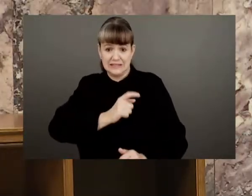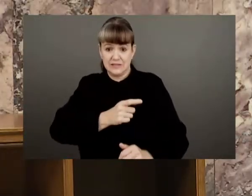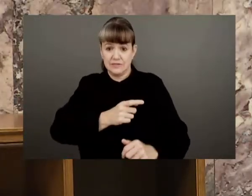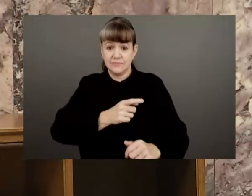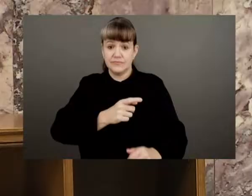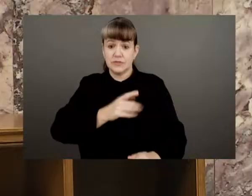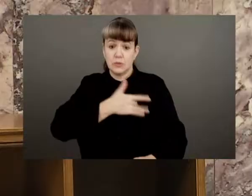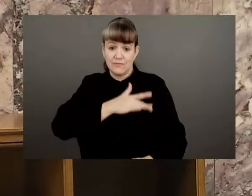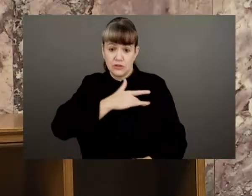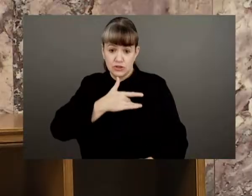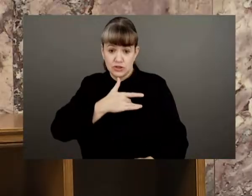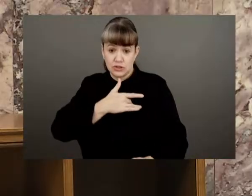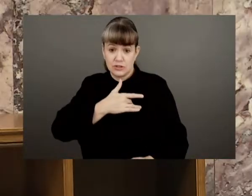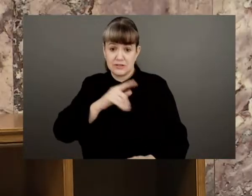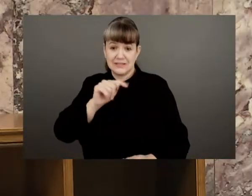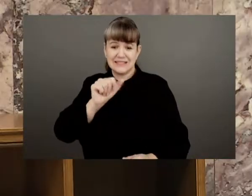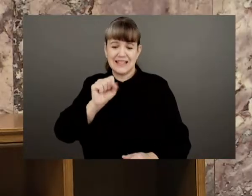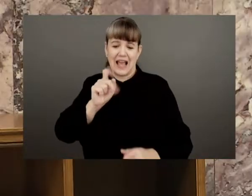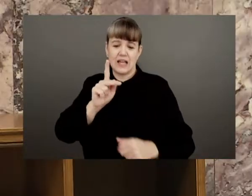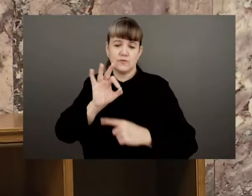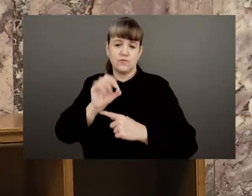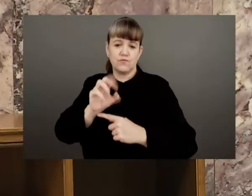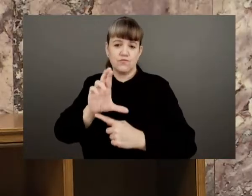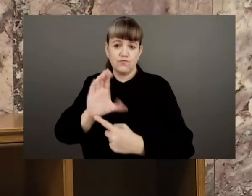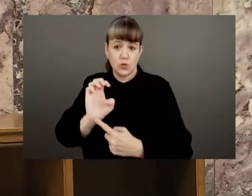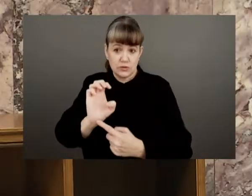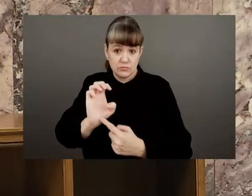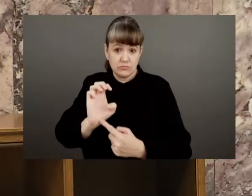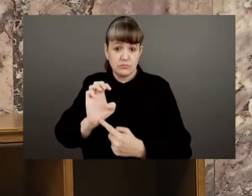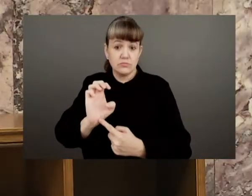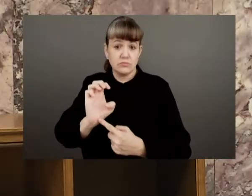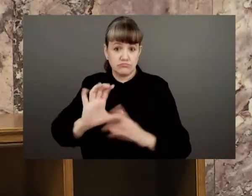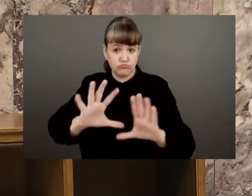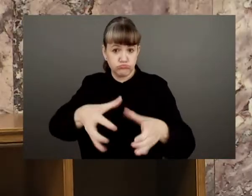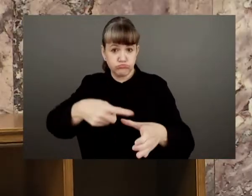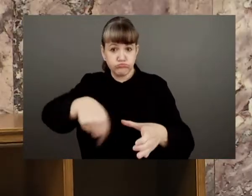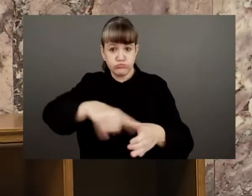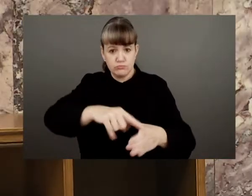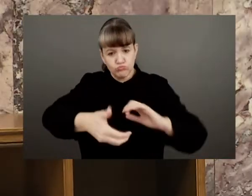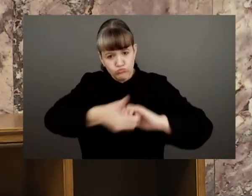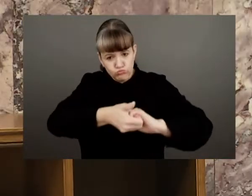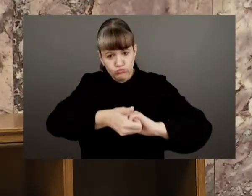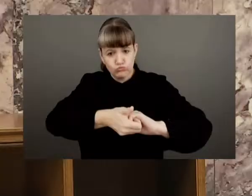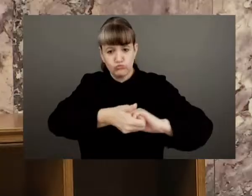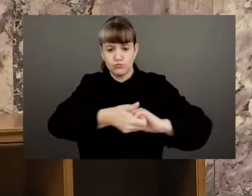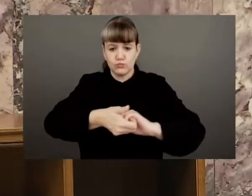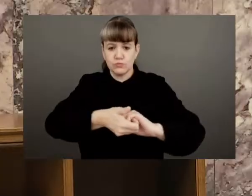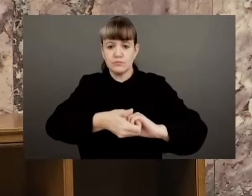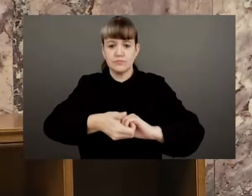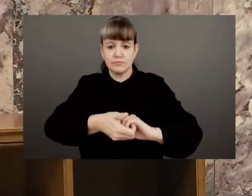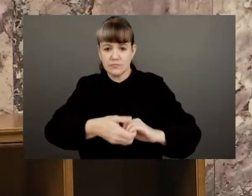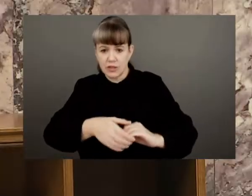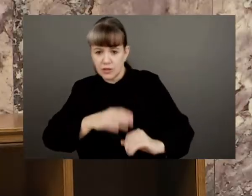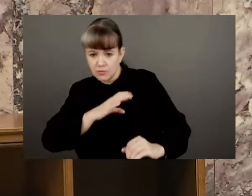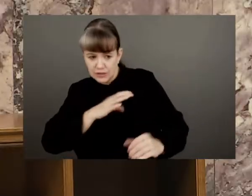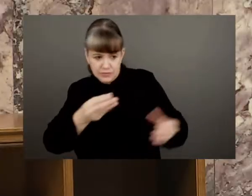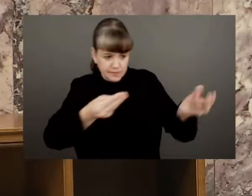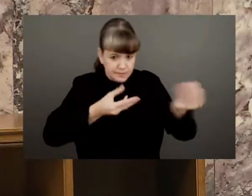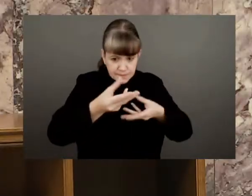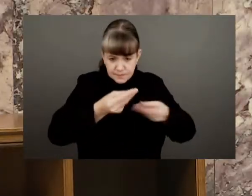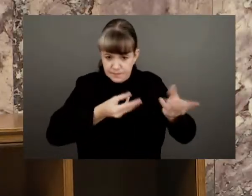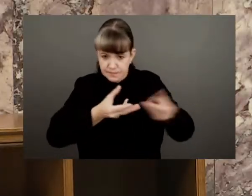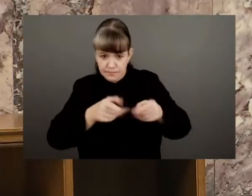task force and police of jurisdiction is the importance of community members with any